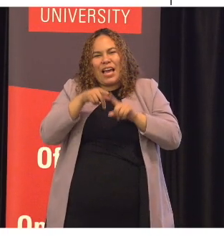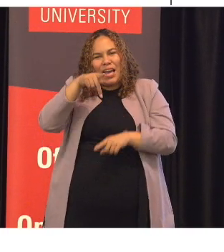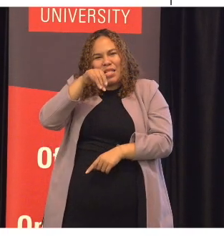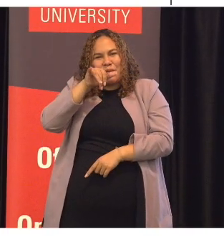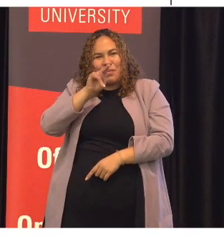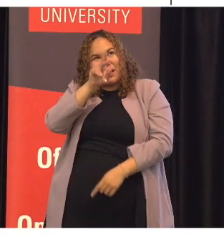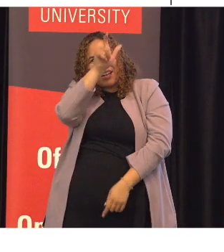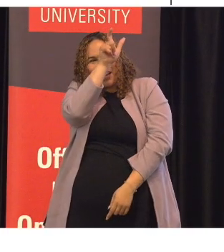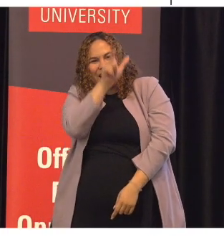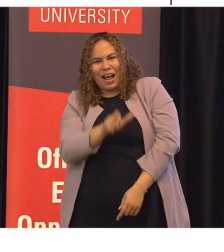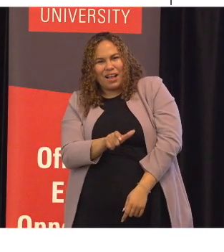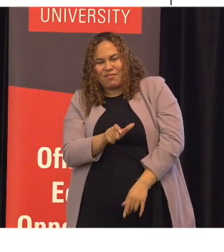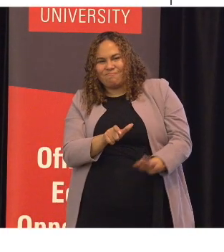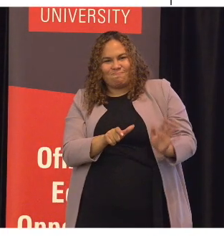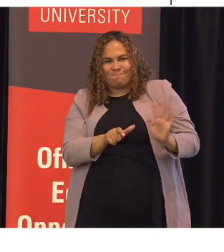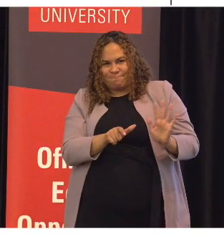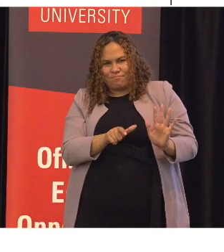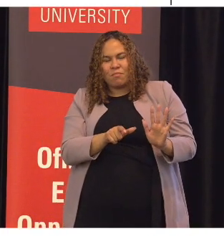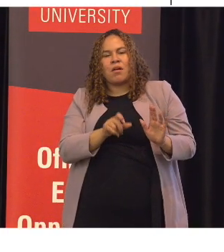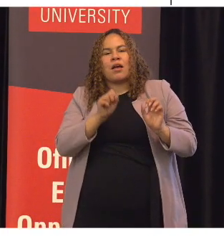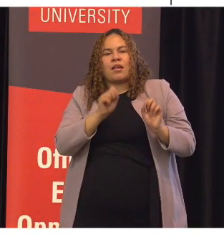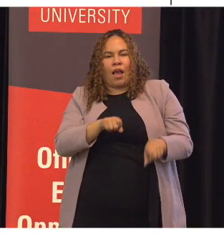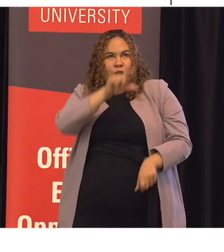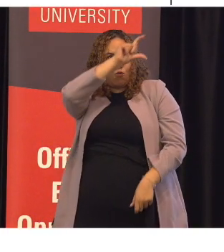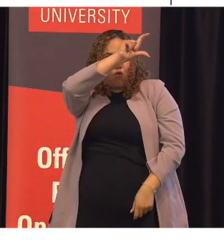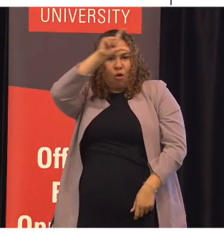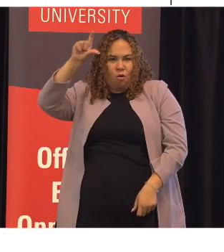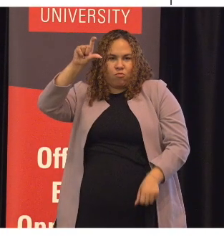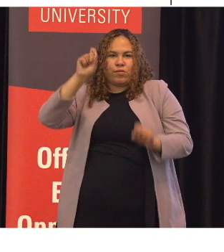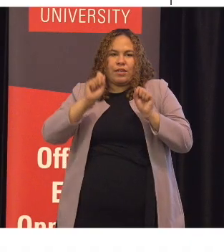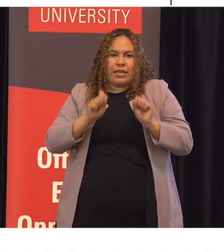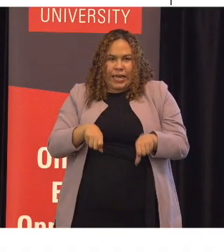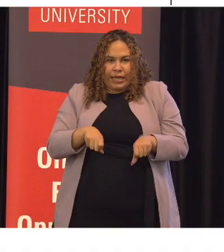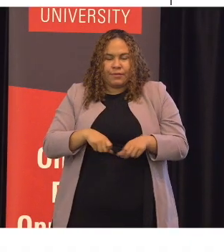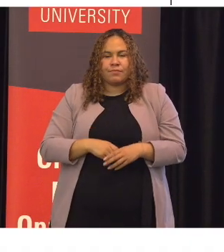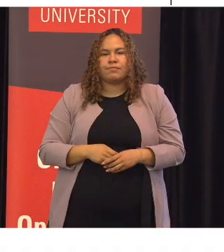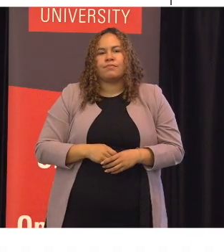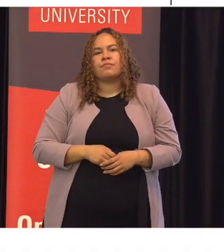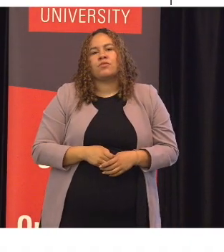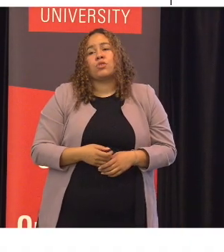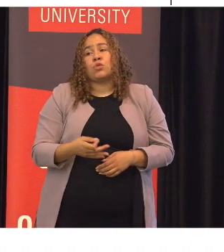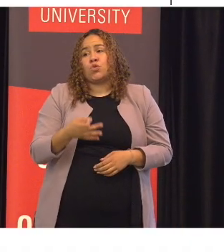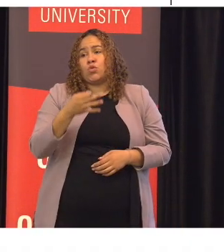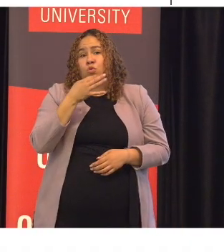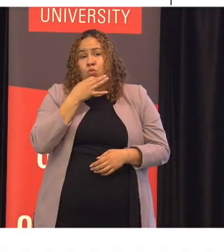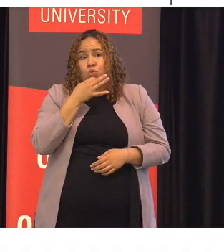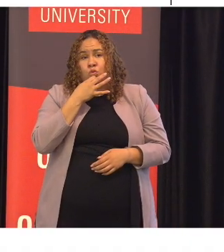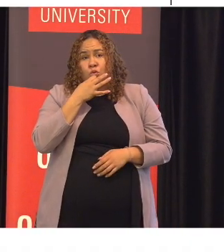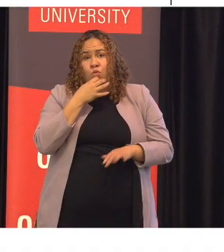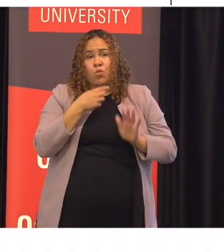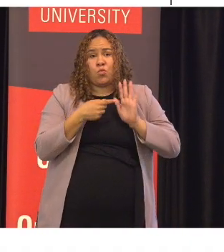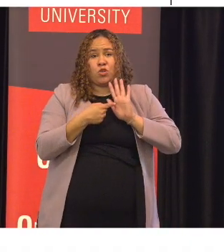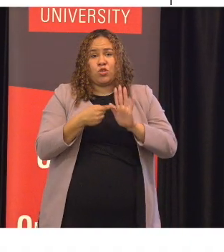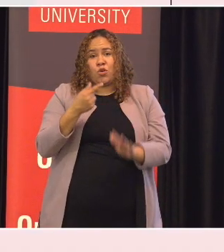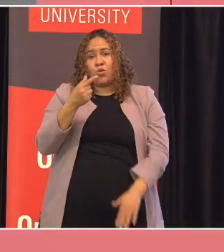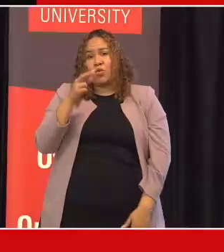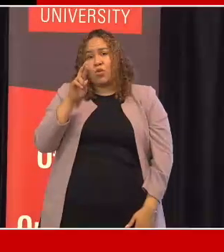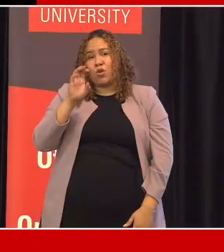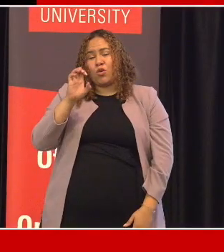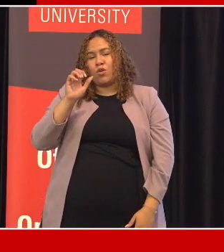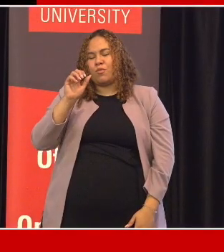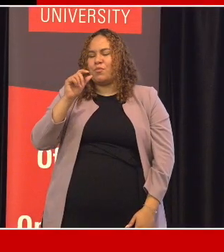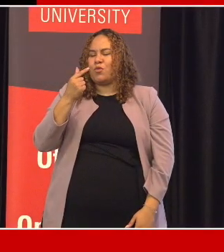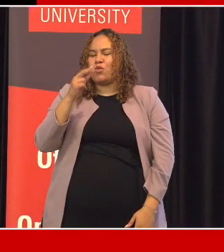but we do have a way to pin the row. In a minute, when we use the Grackle tool, I'll show you how you can